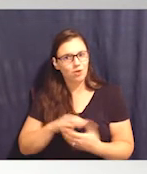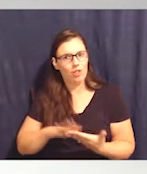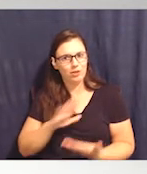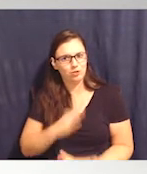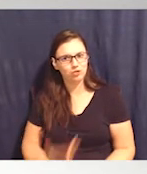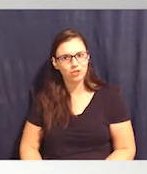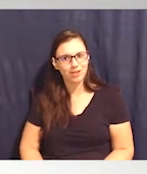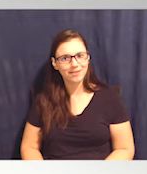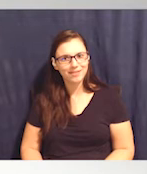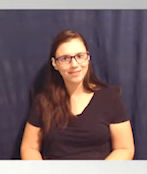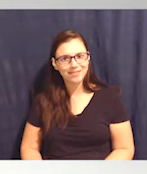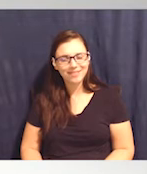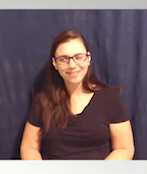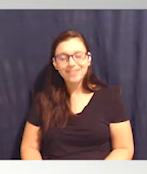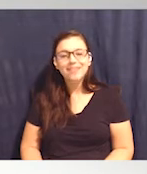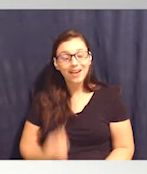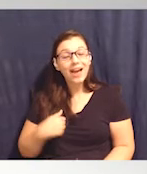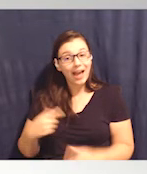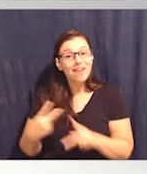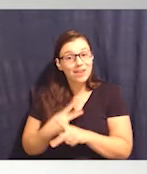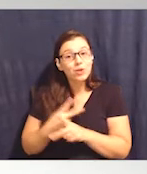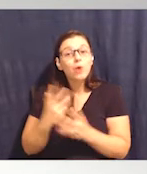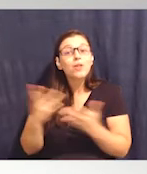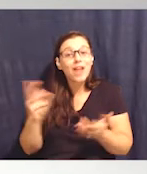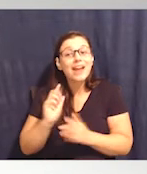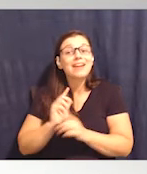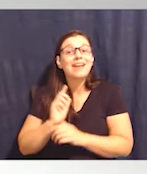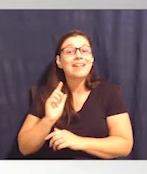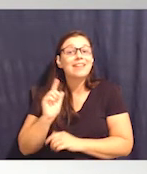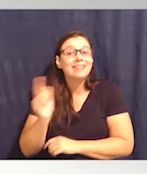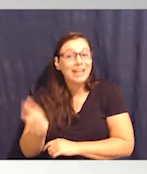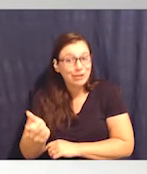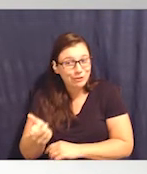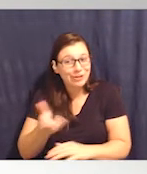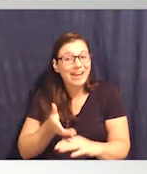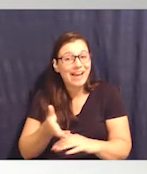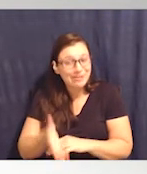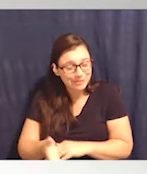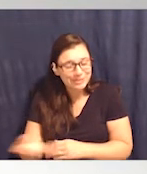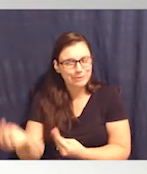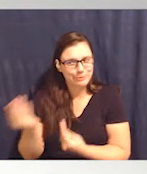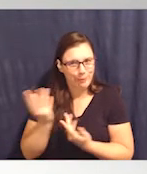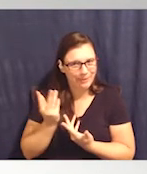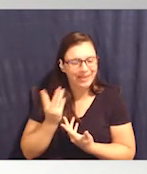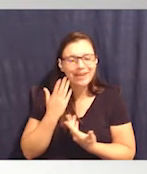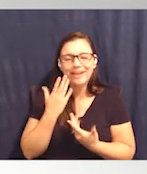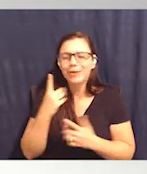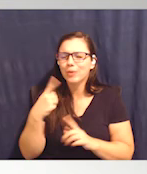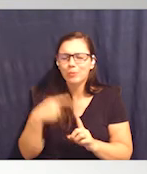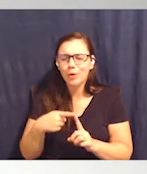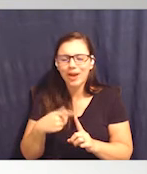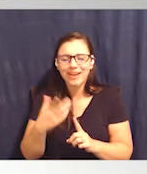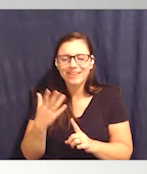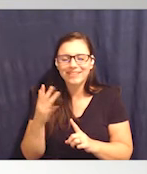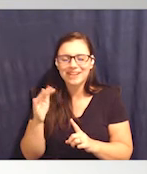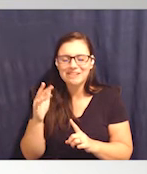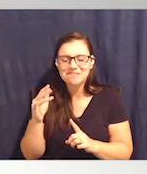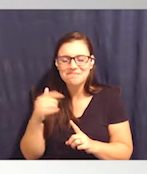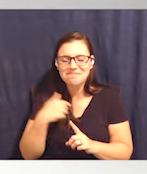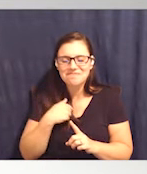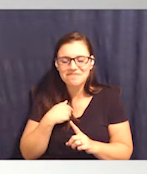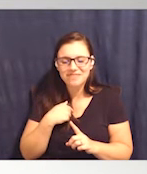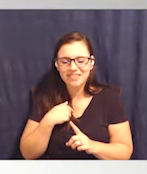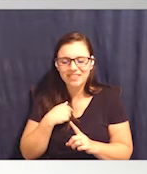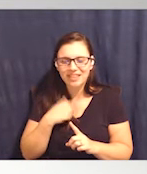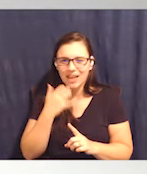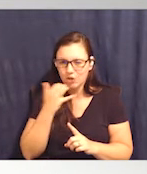found out a lot of this later after the fact, and I'm going, at one point, and I know I'm going off track, but at one point I called him because his